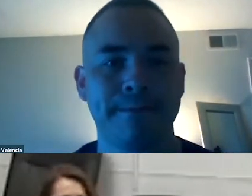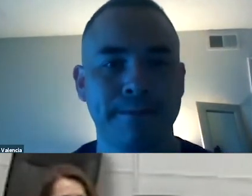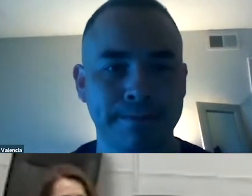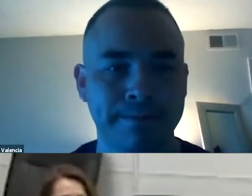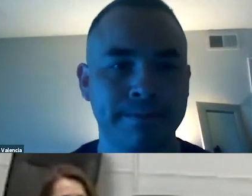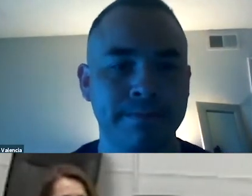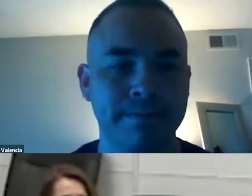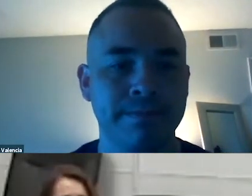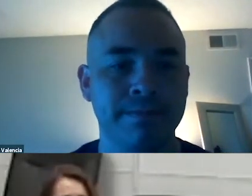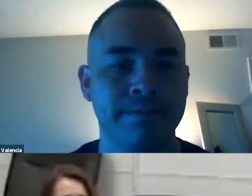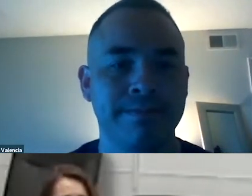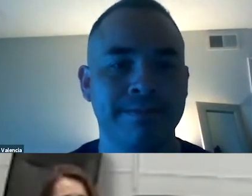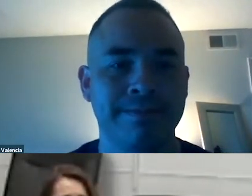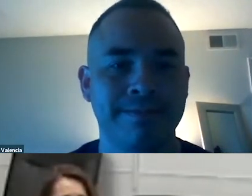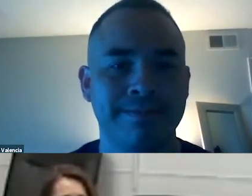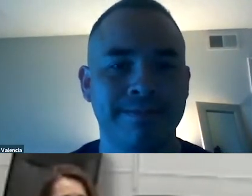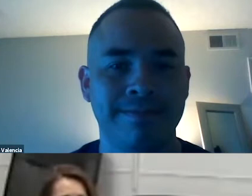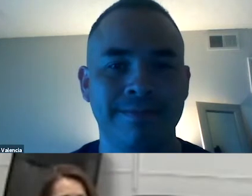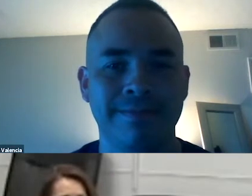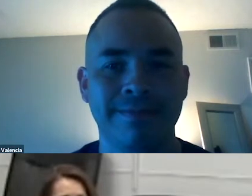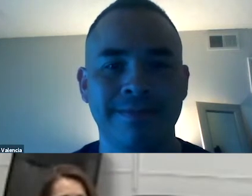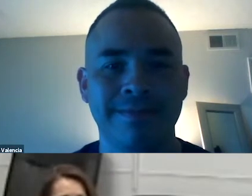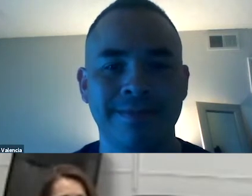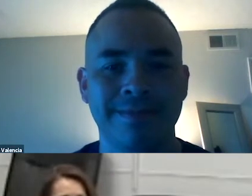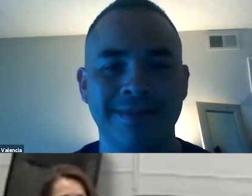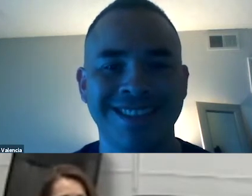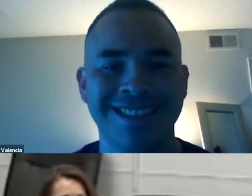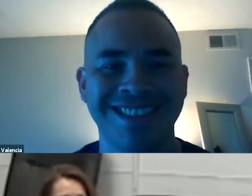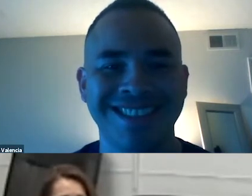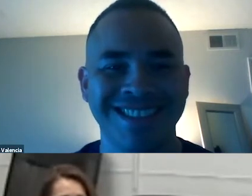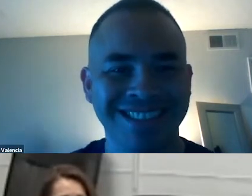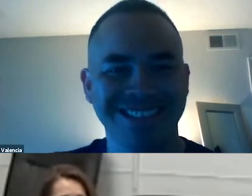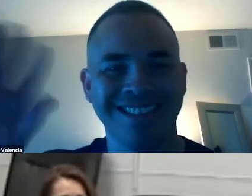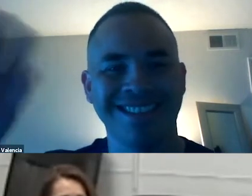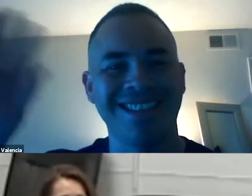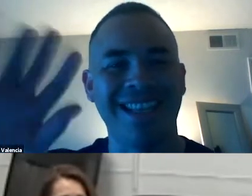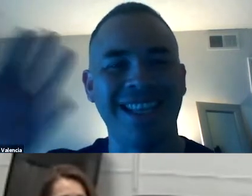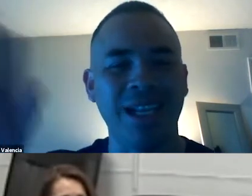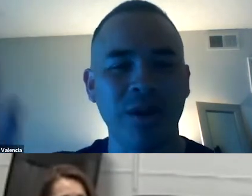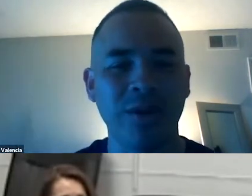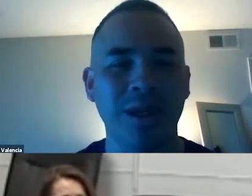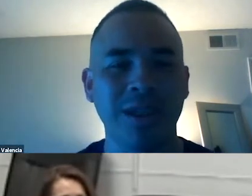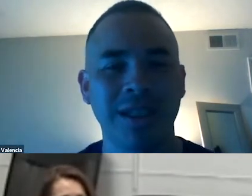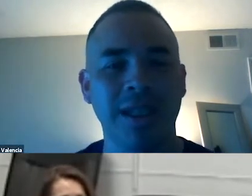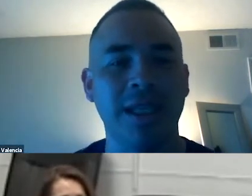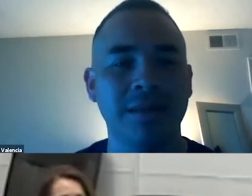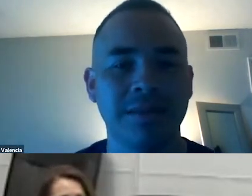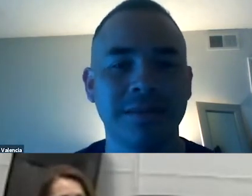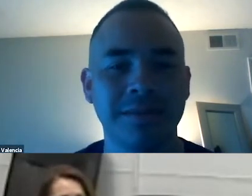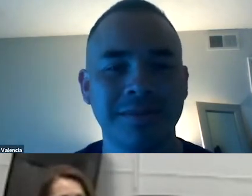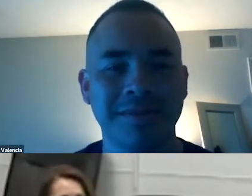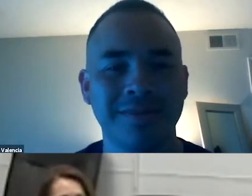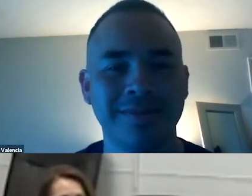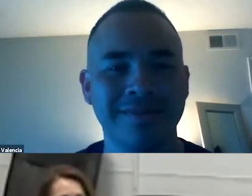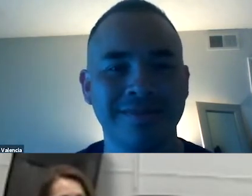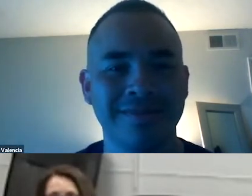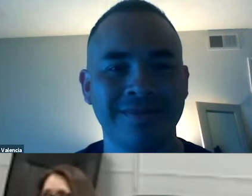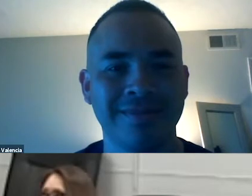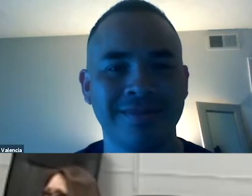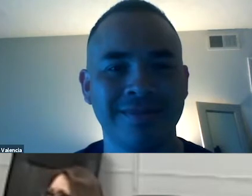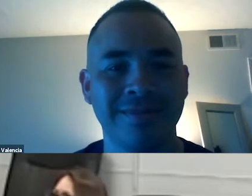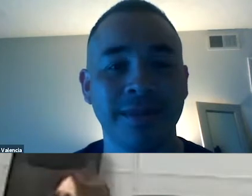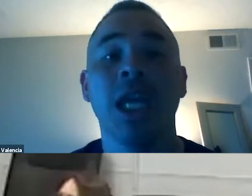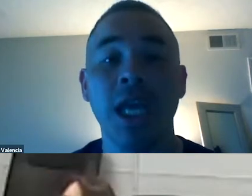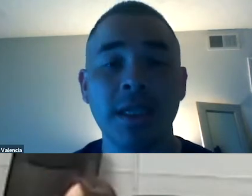do that? Yes, they're both online. Okay, great. Hi, Ever. Welcome. Hello, everyone. Ever, were you able to hear